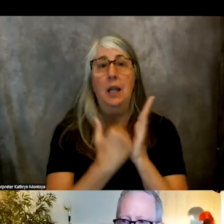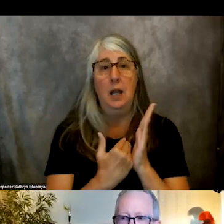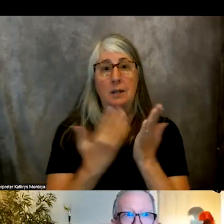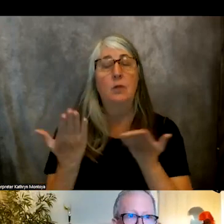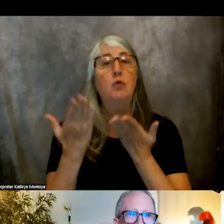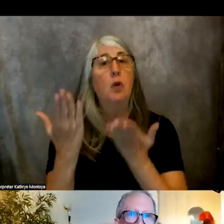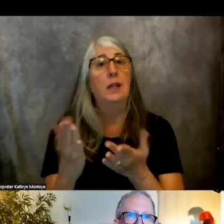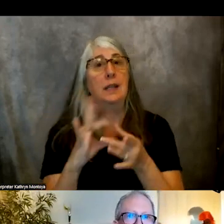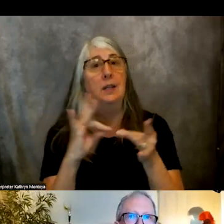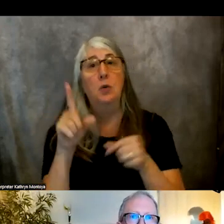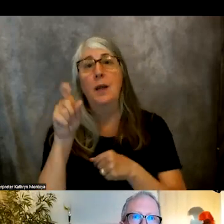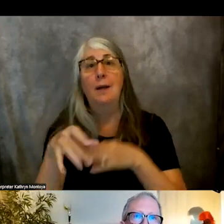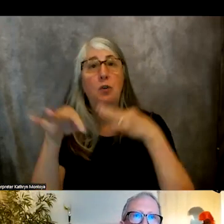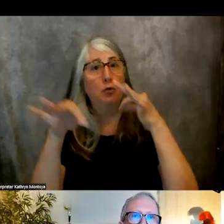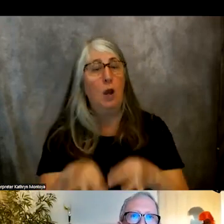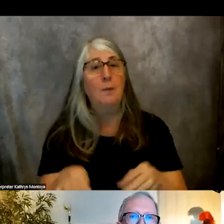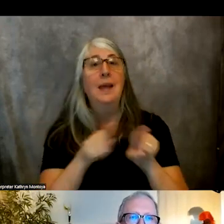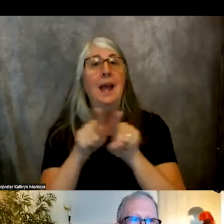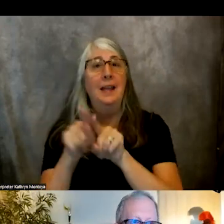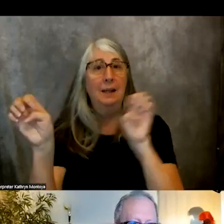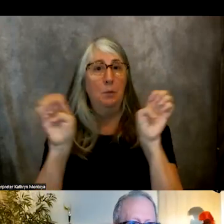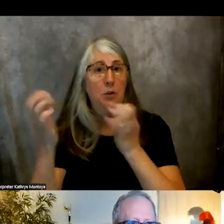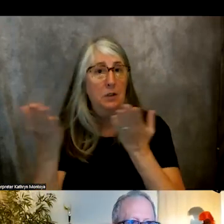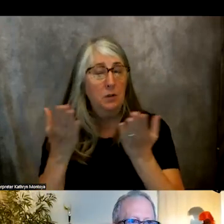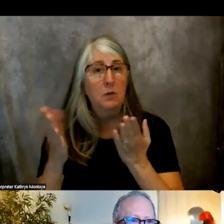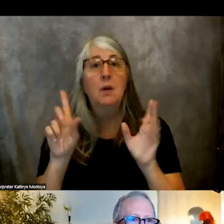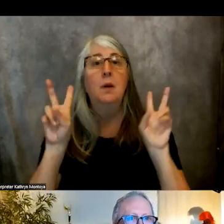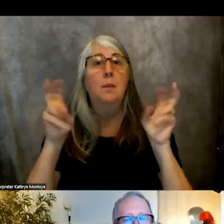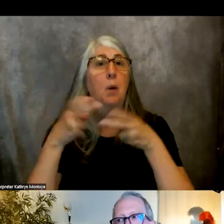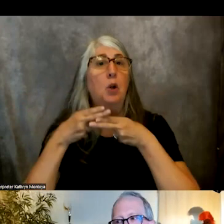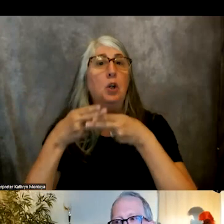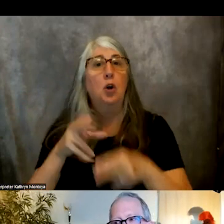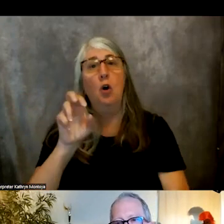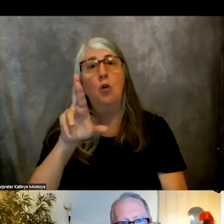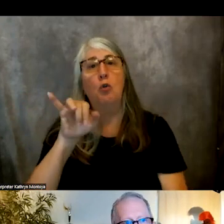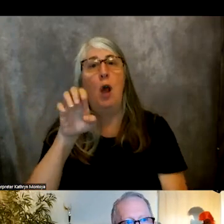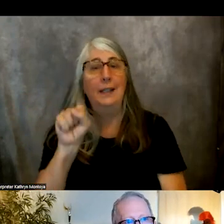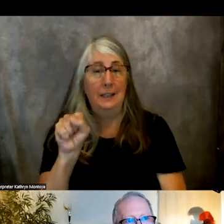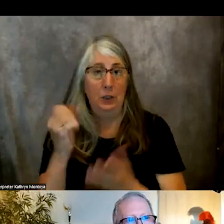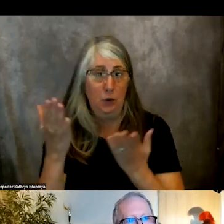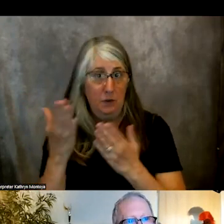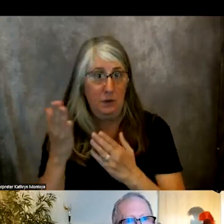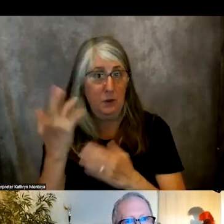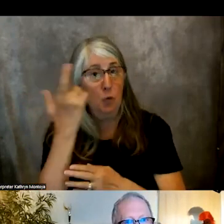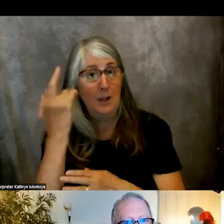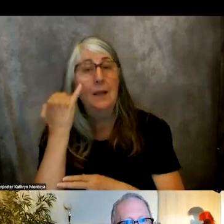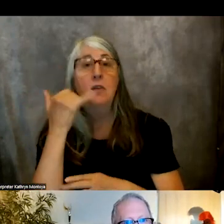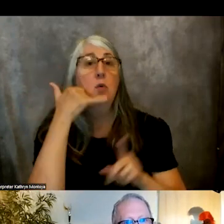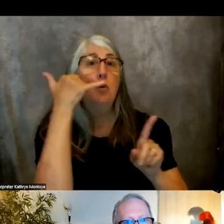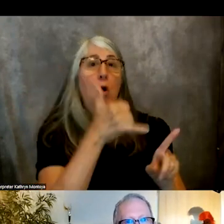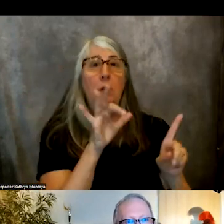describe them as emergency services. But let's call them crisis services. And here's why. If you call